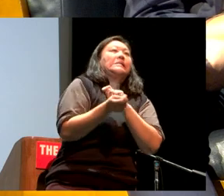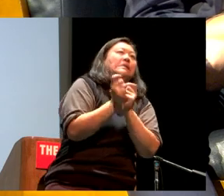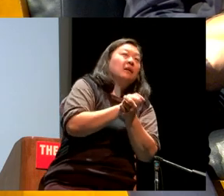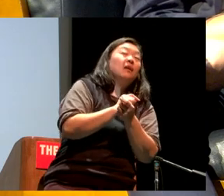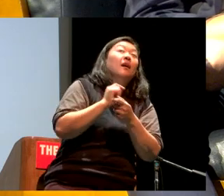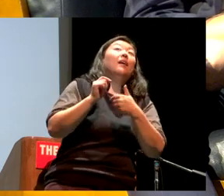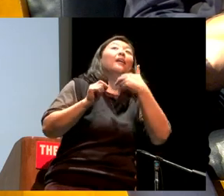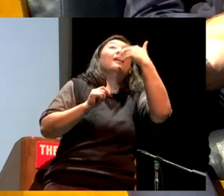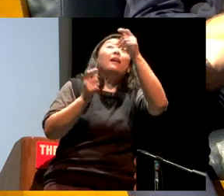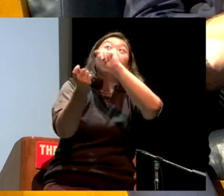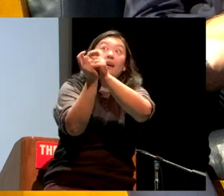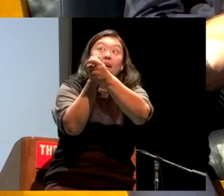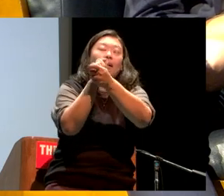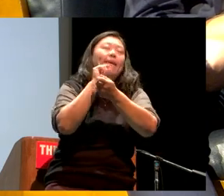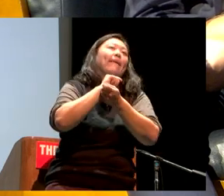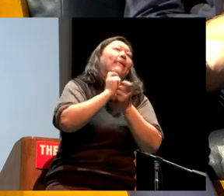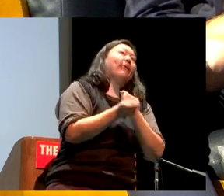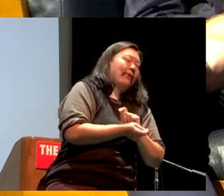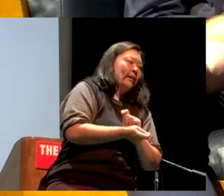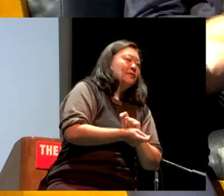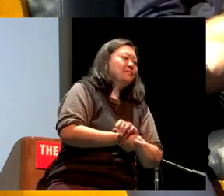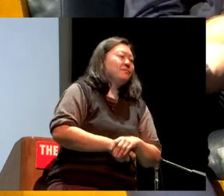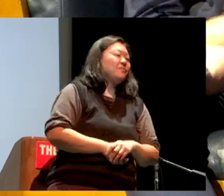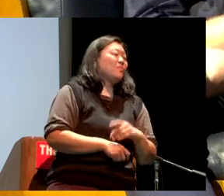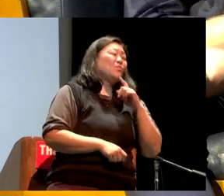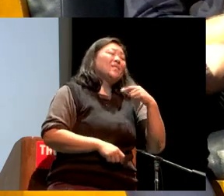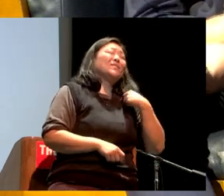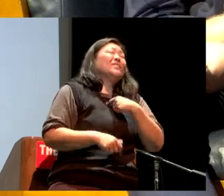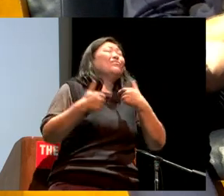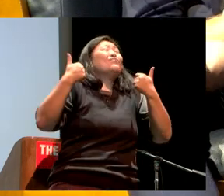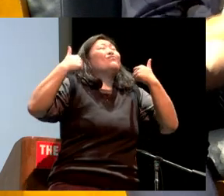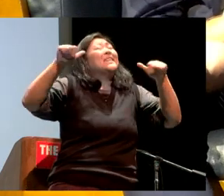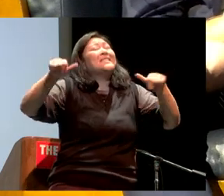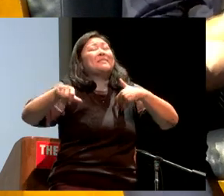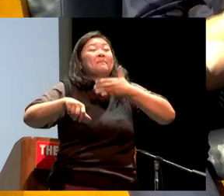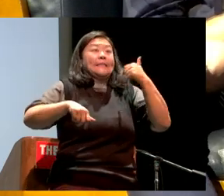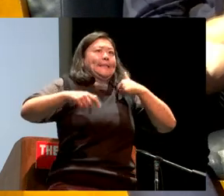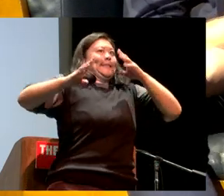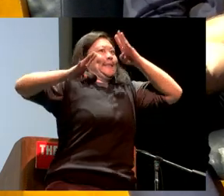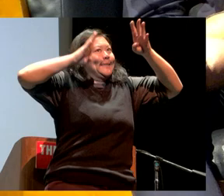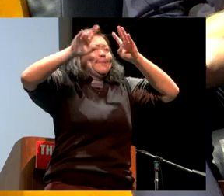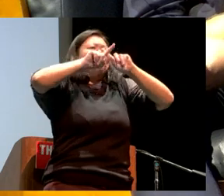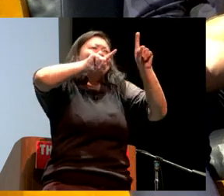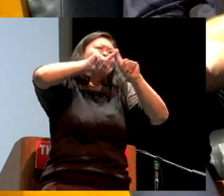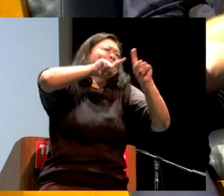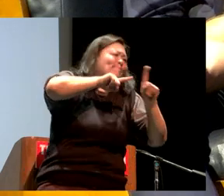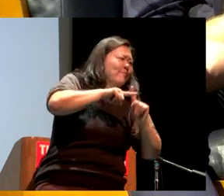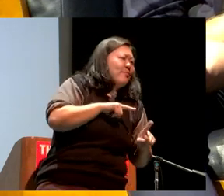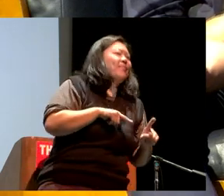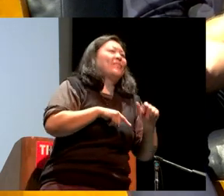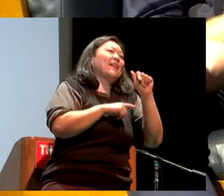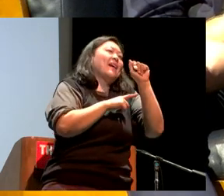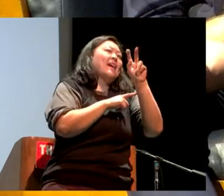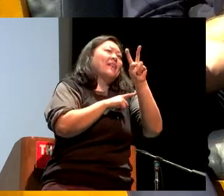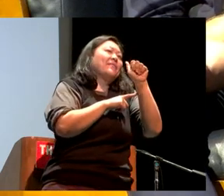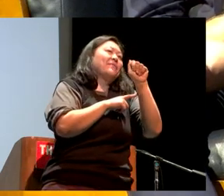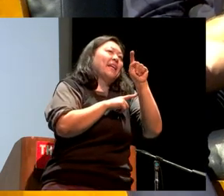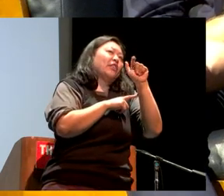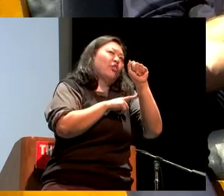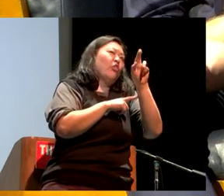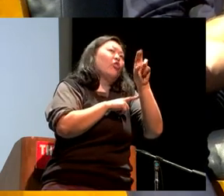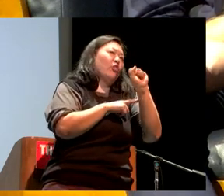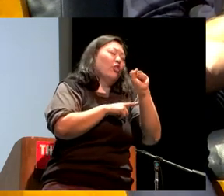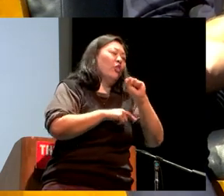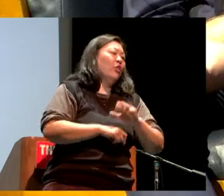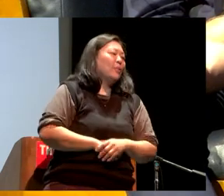thing we can, bringing all the things we love together to really open a door. And we always think that after that, who's going to take that path and